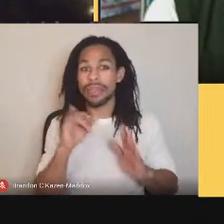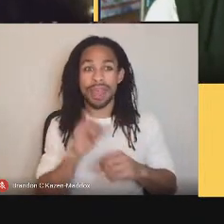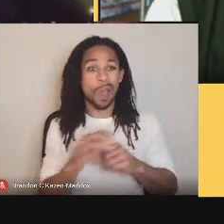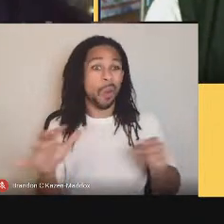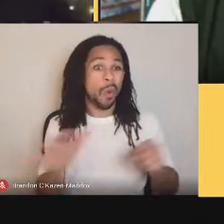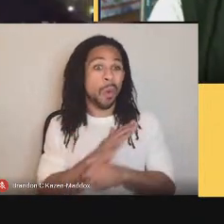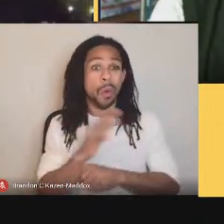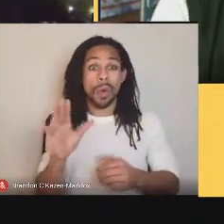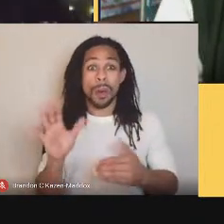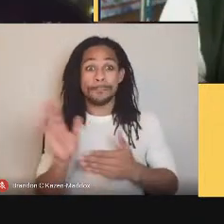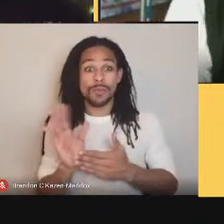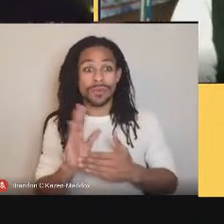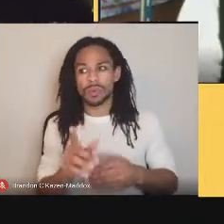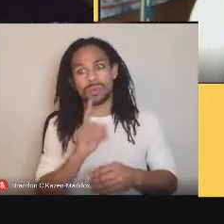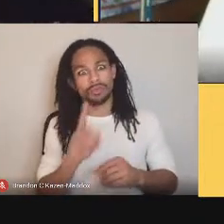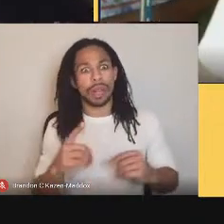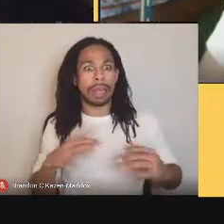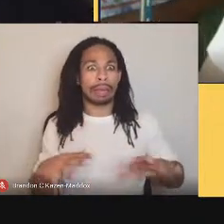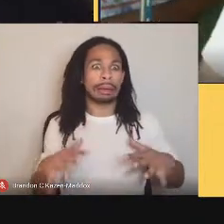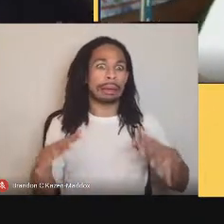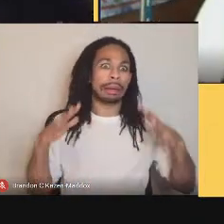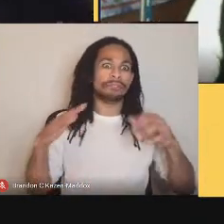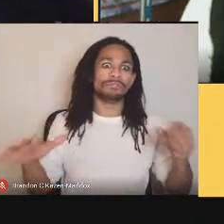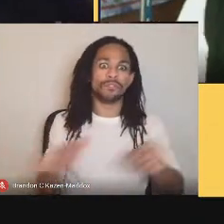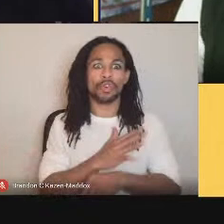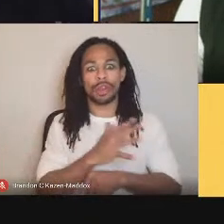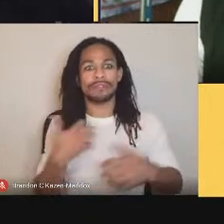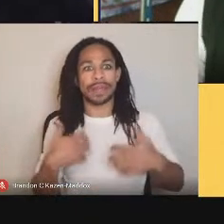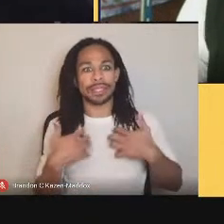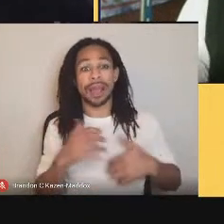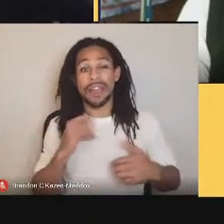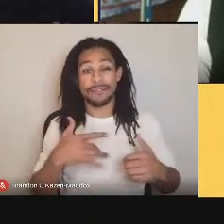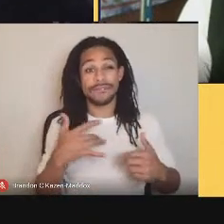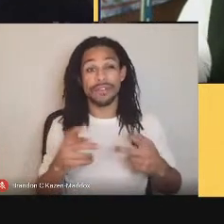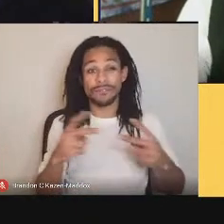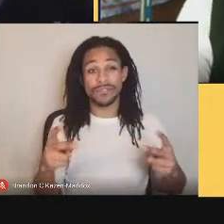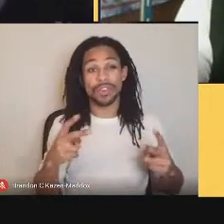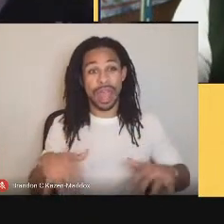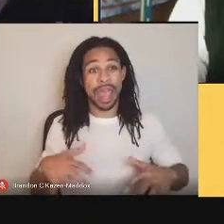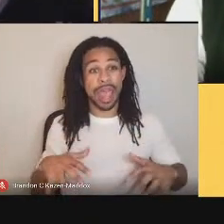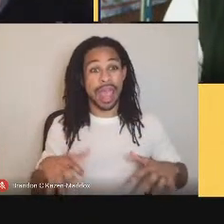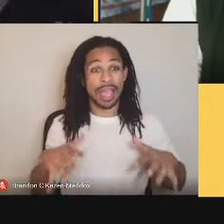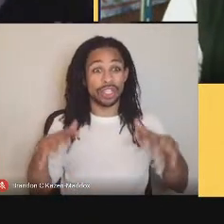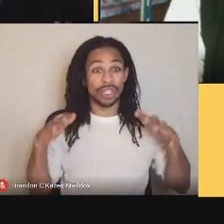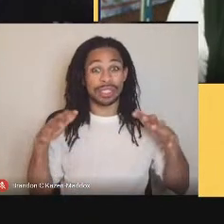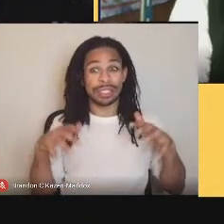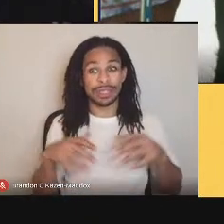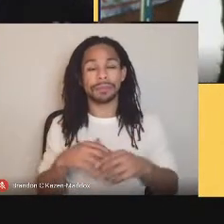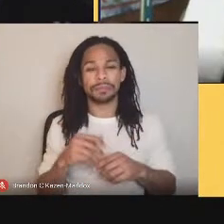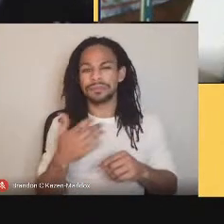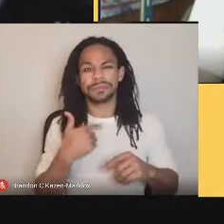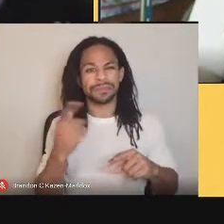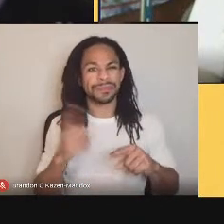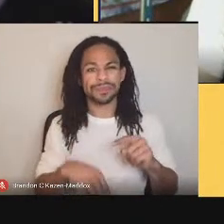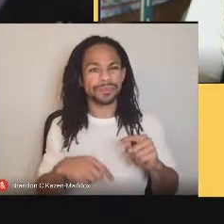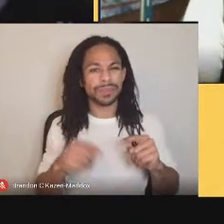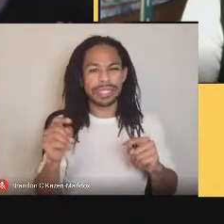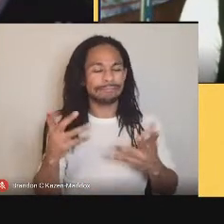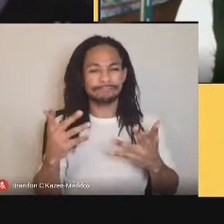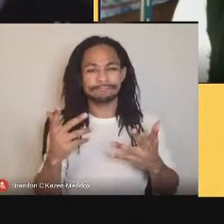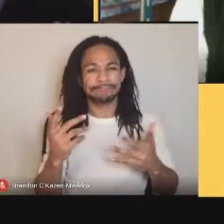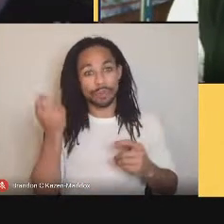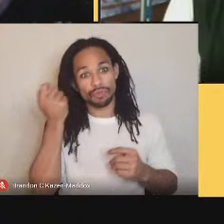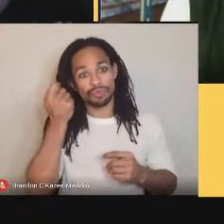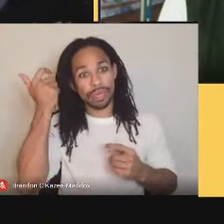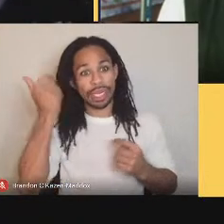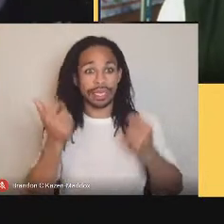the whole movie was very anxiety ridden, and I was feeling really anxious during all of this, and I was like, I couldn't get those kind of textures out of my mind. So